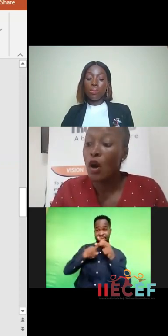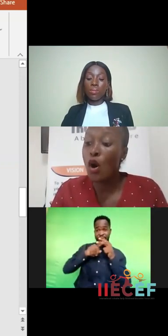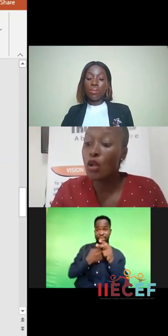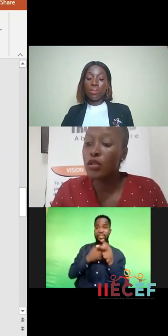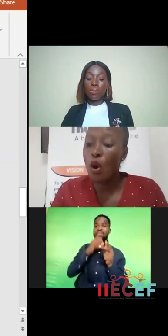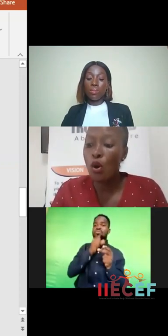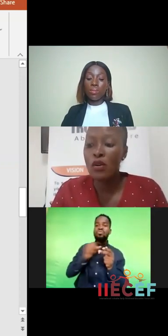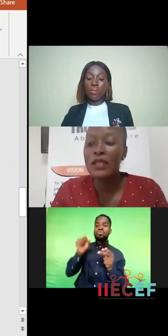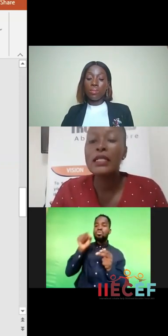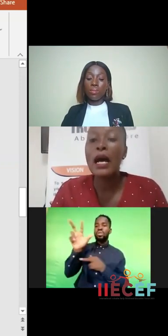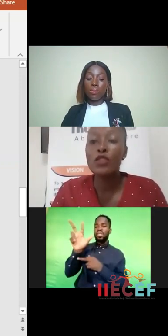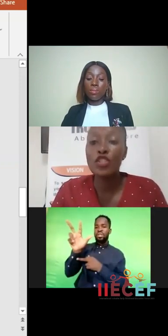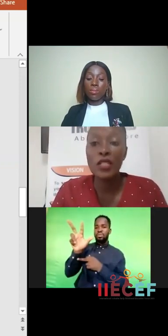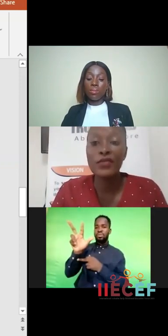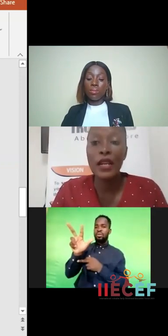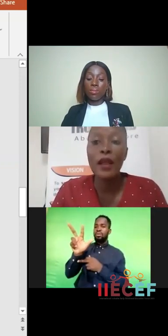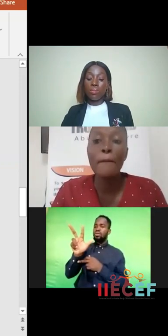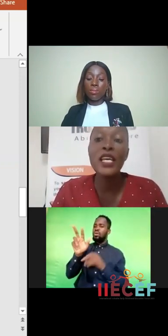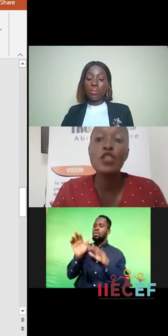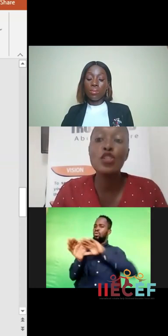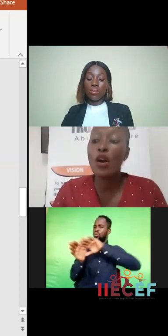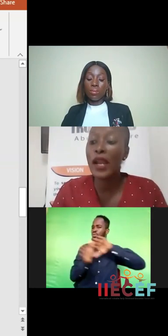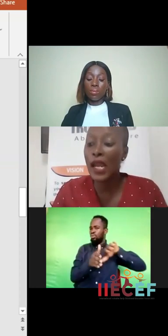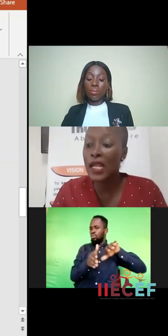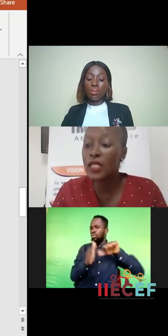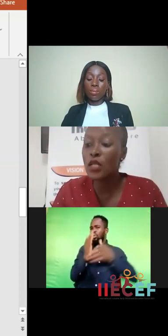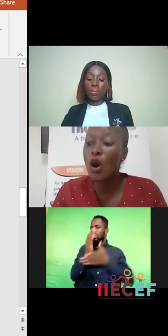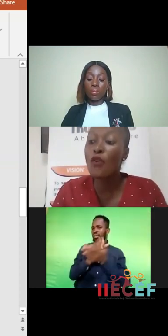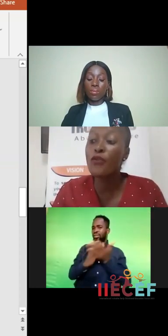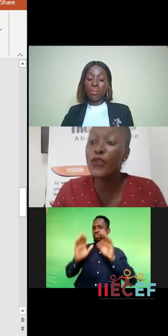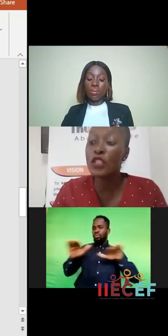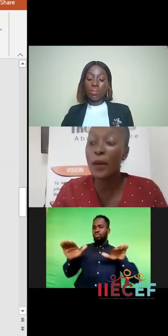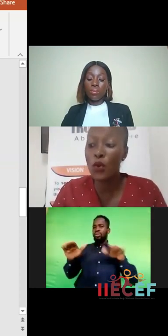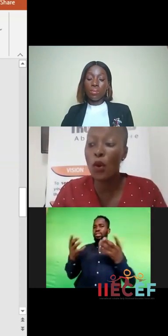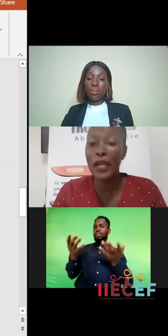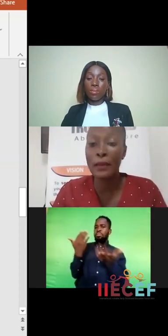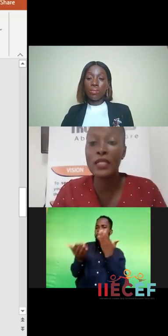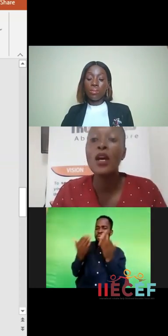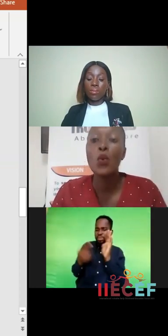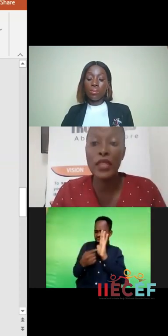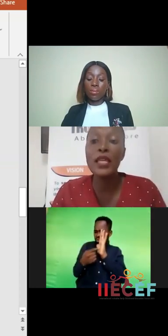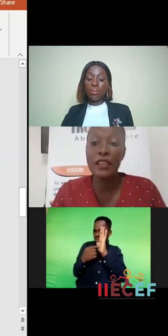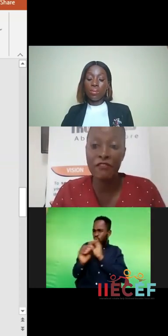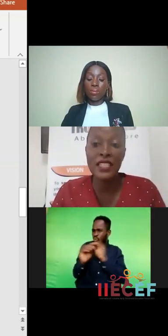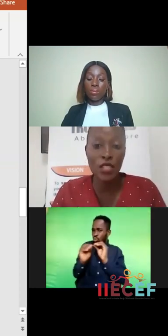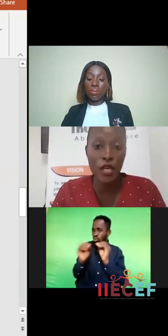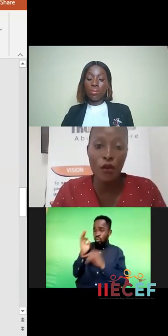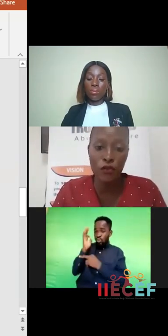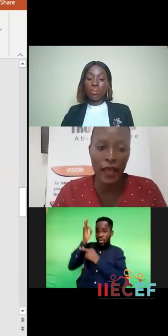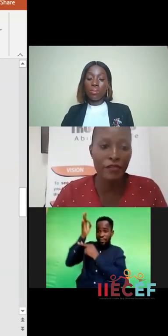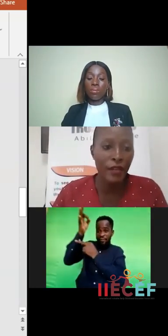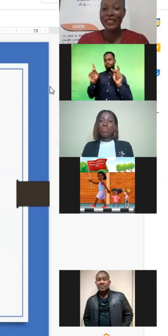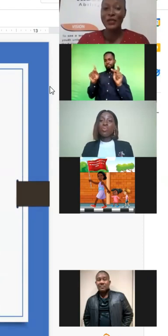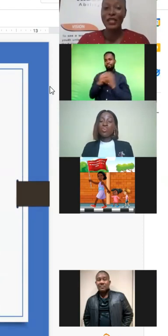3, although some children may show hints of future problems within the first year